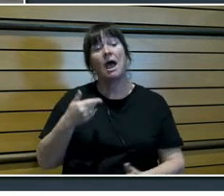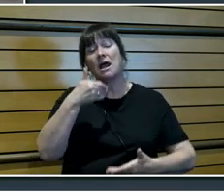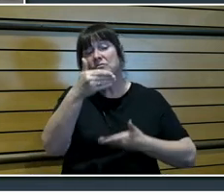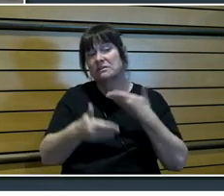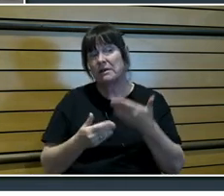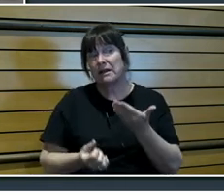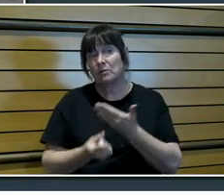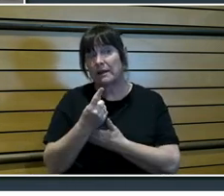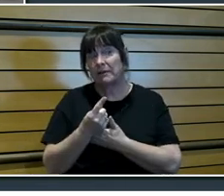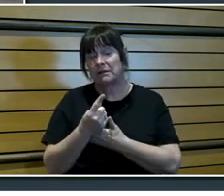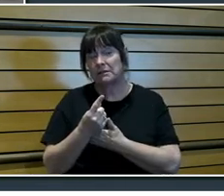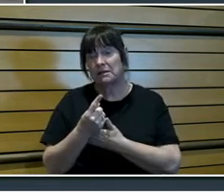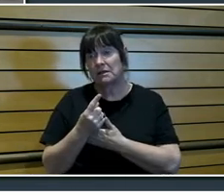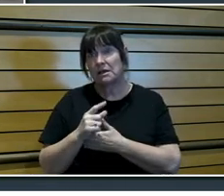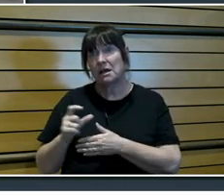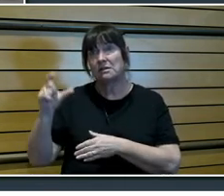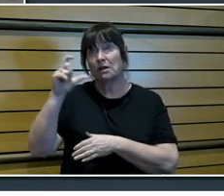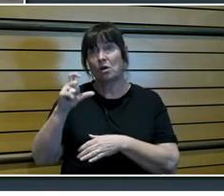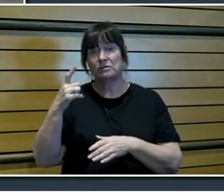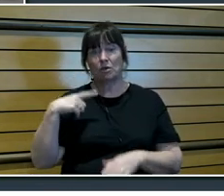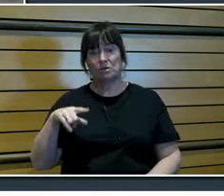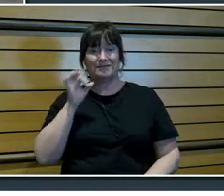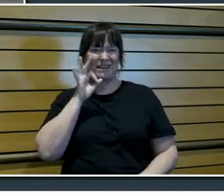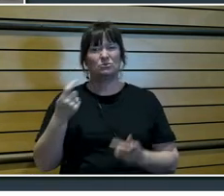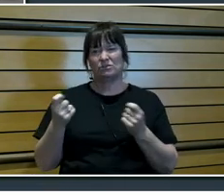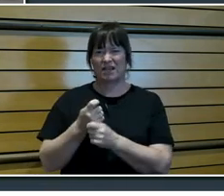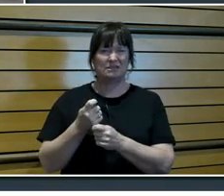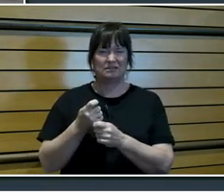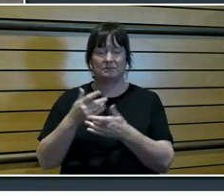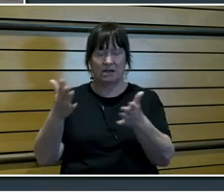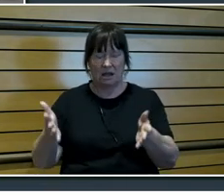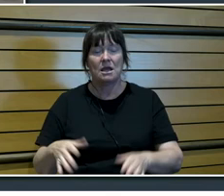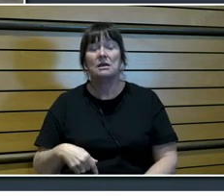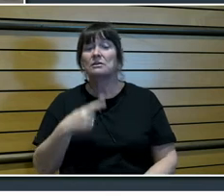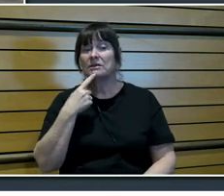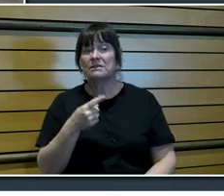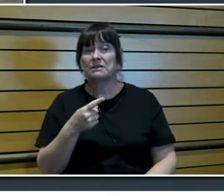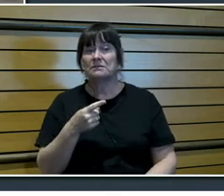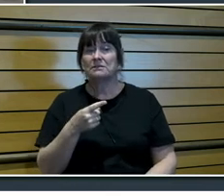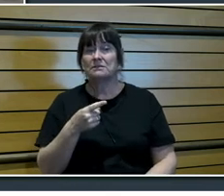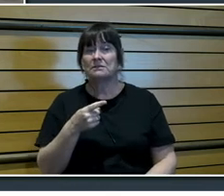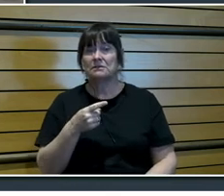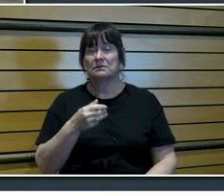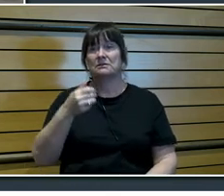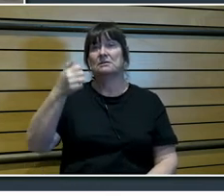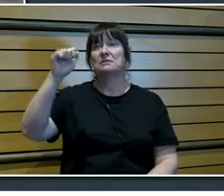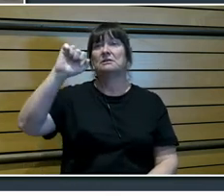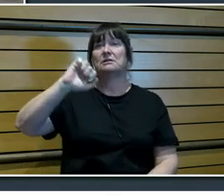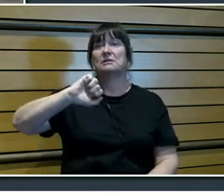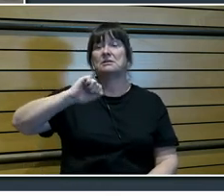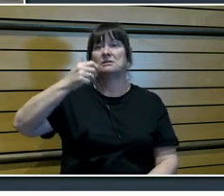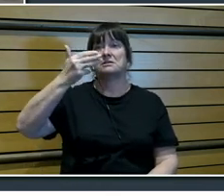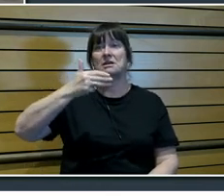what happened at the college when National changed and all that sort of thing. And when I said in